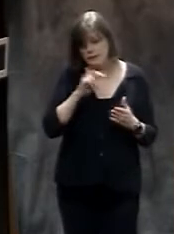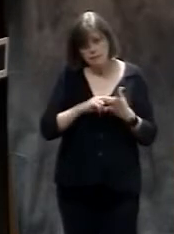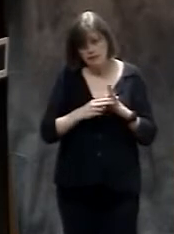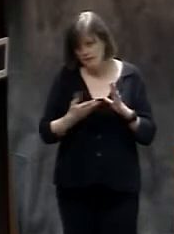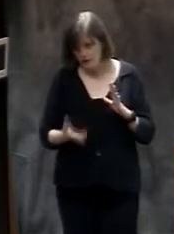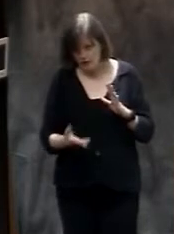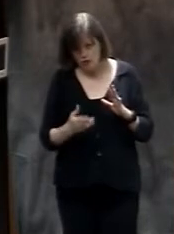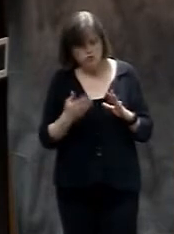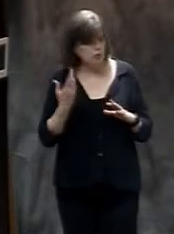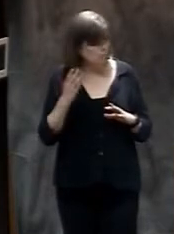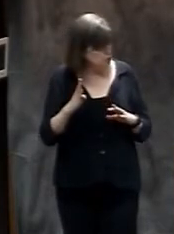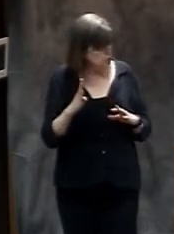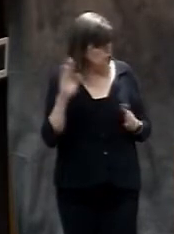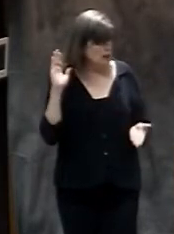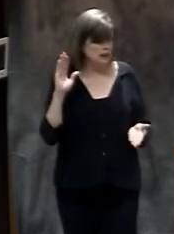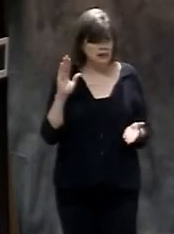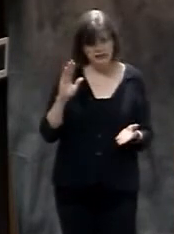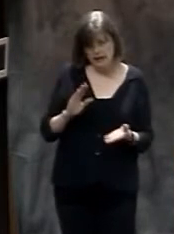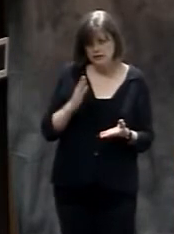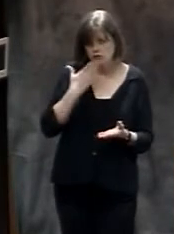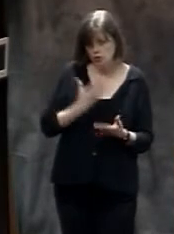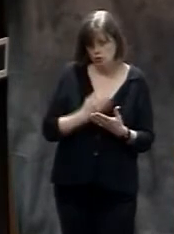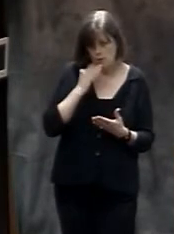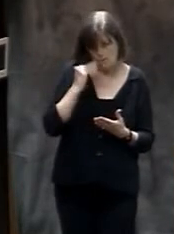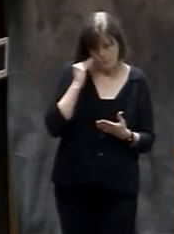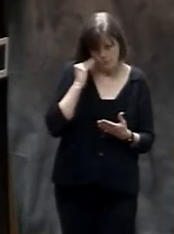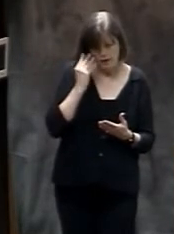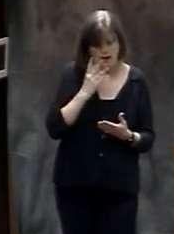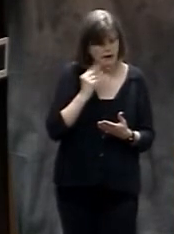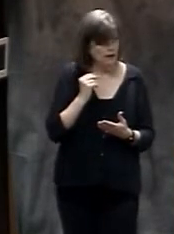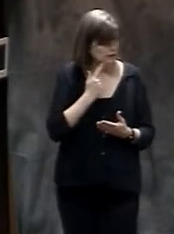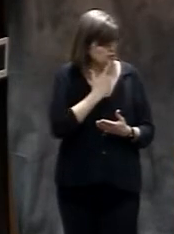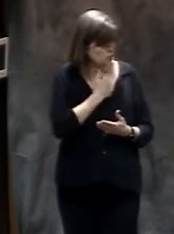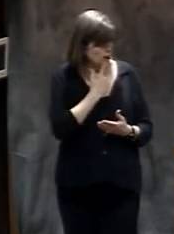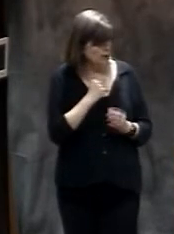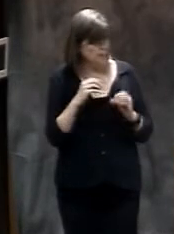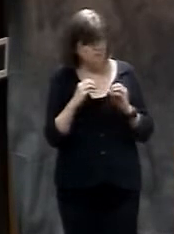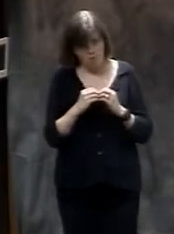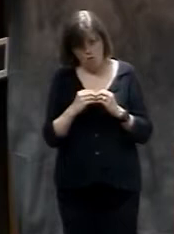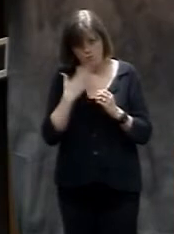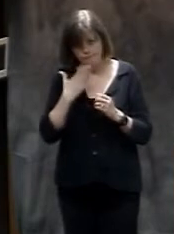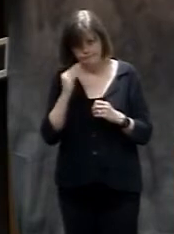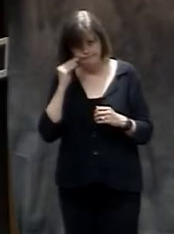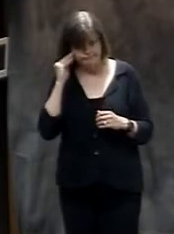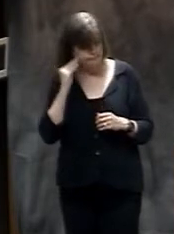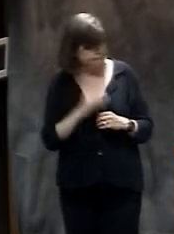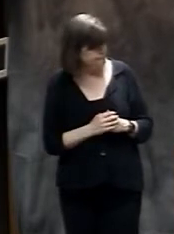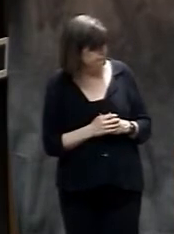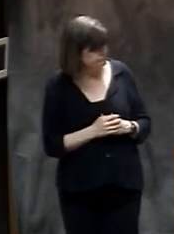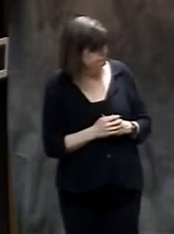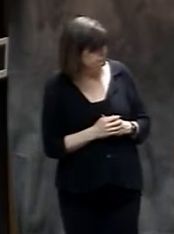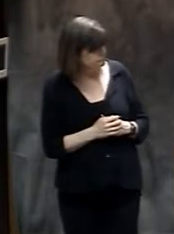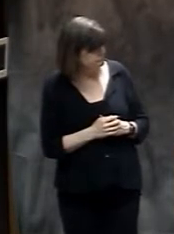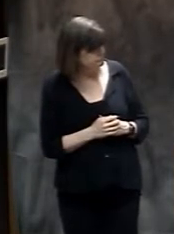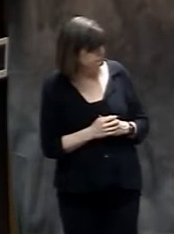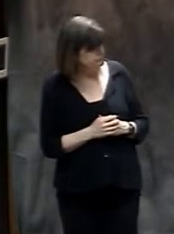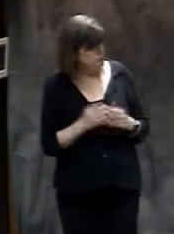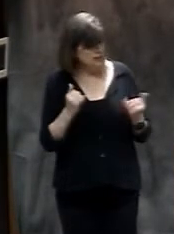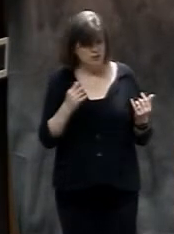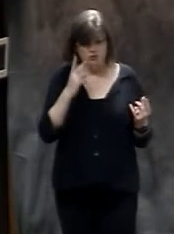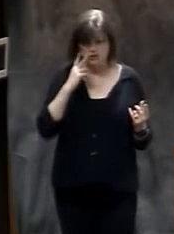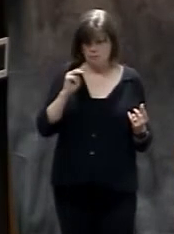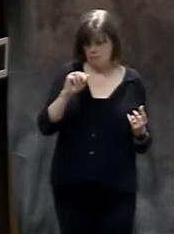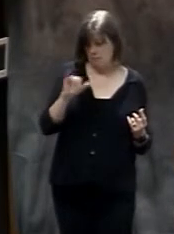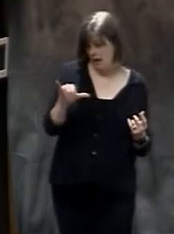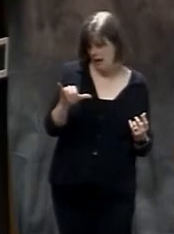blue areas are a little bit less suitable, and the red areas are a little bit more suitable. And you can see here, we're in the month of May, and we have